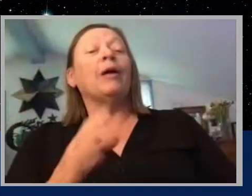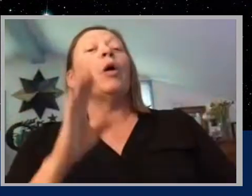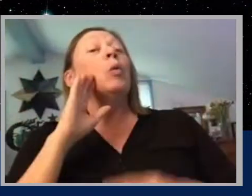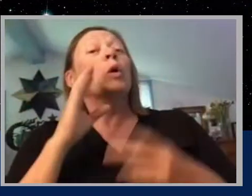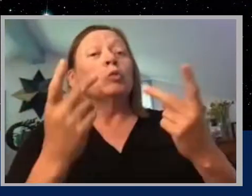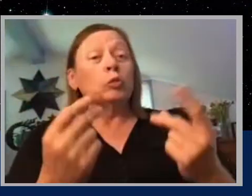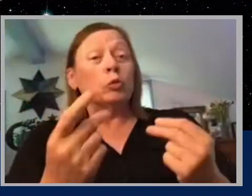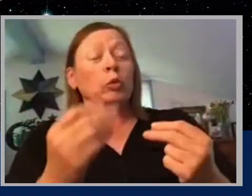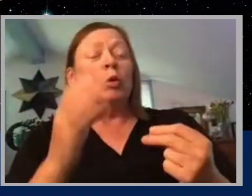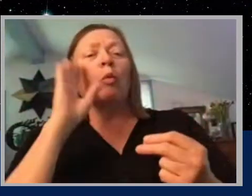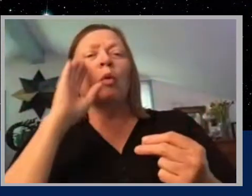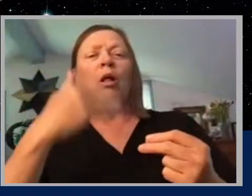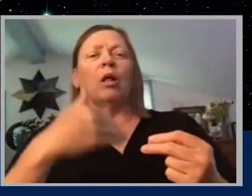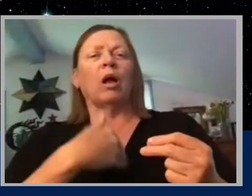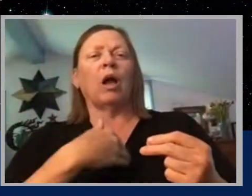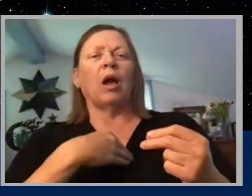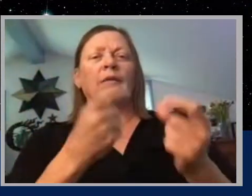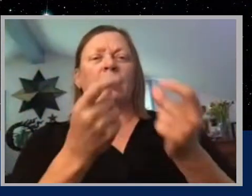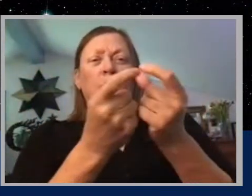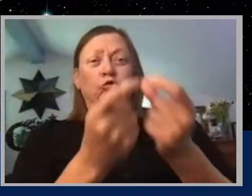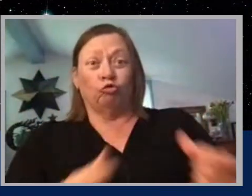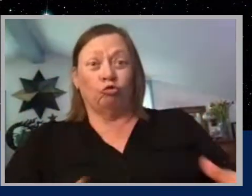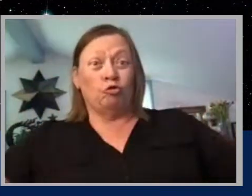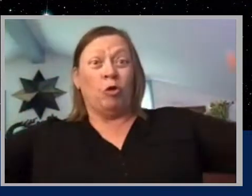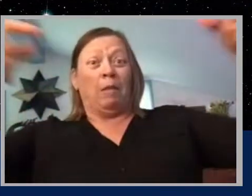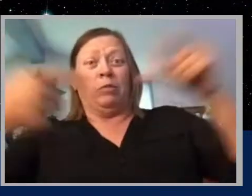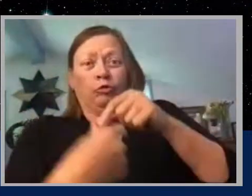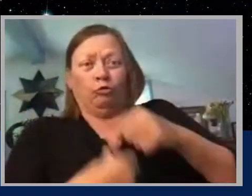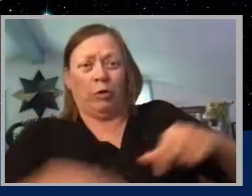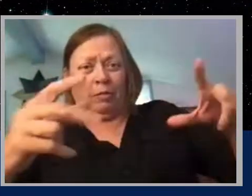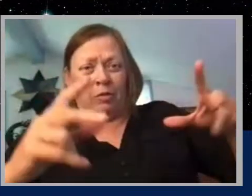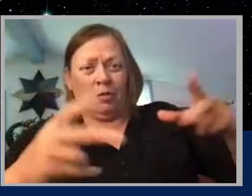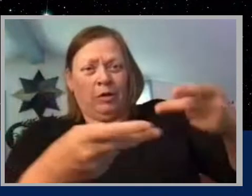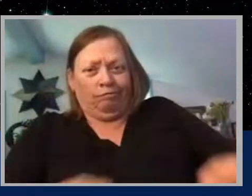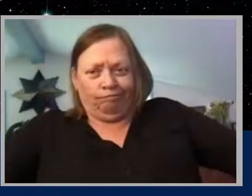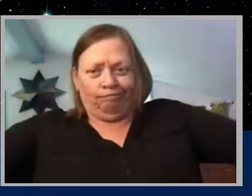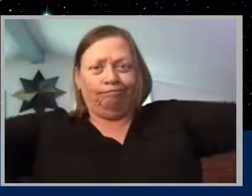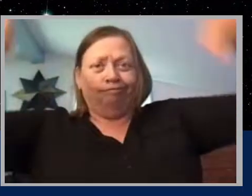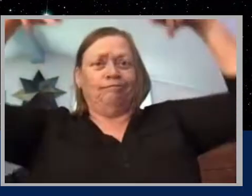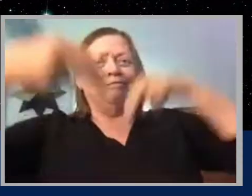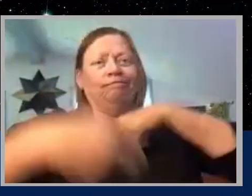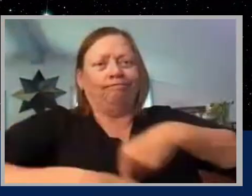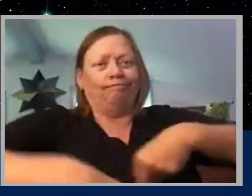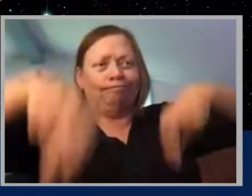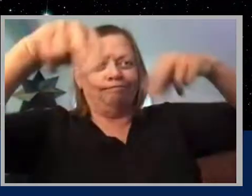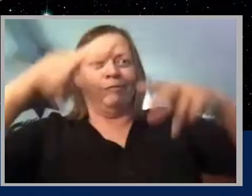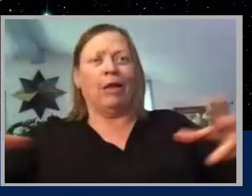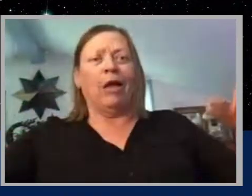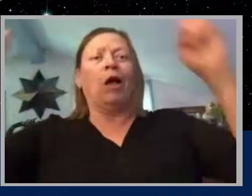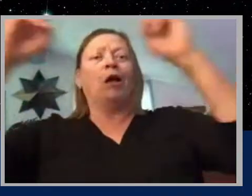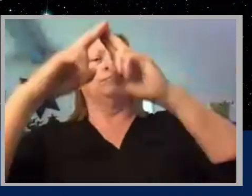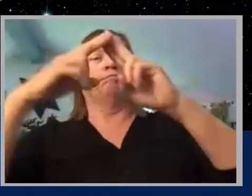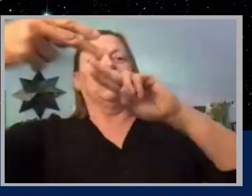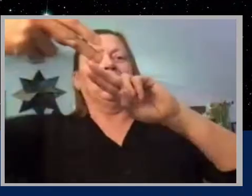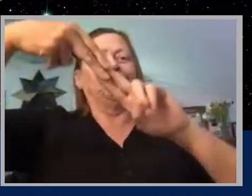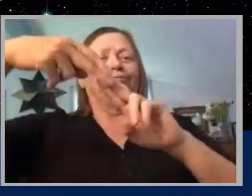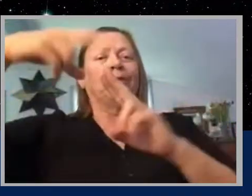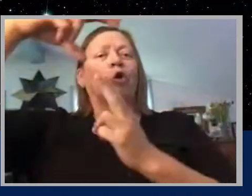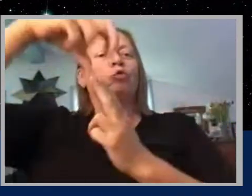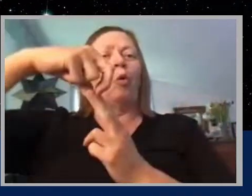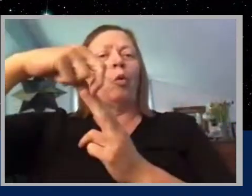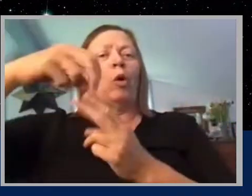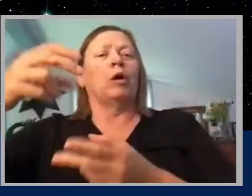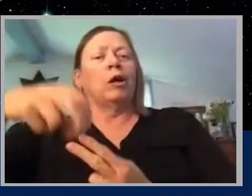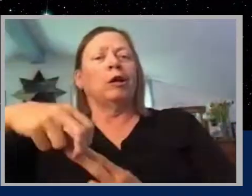straps around that vessel, around the capsule to bring it over to the vessel. They do a slow tow, and the recovery vessel is